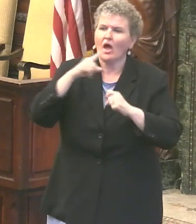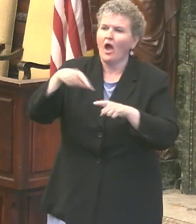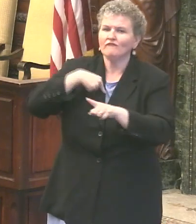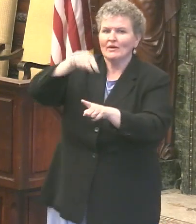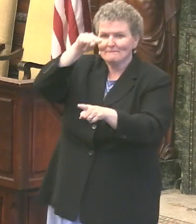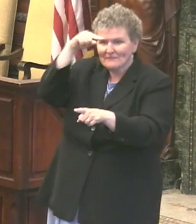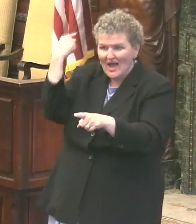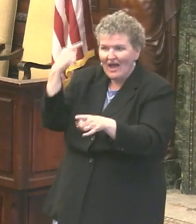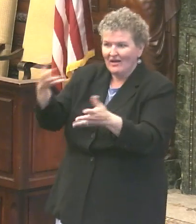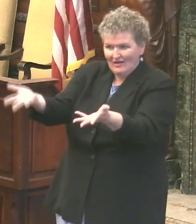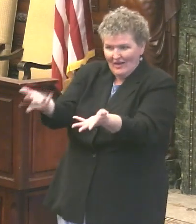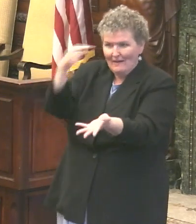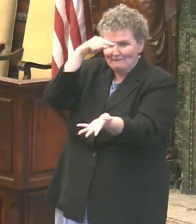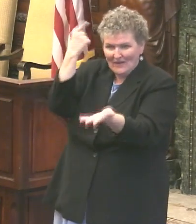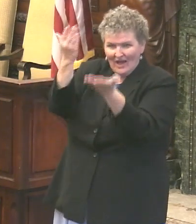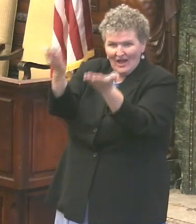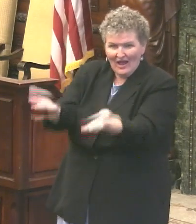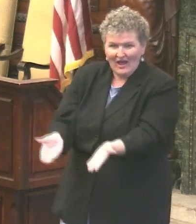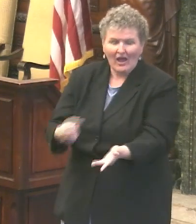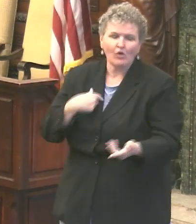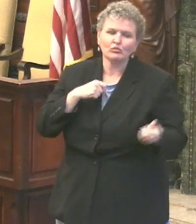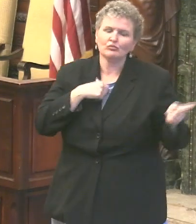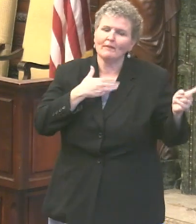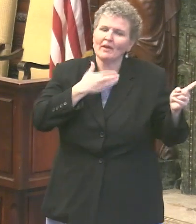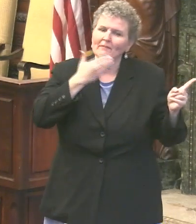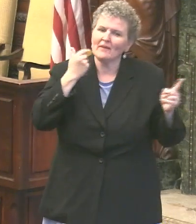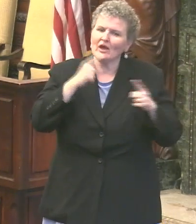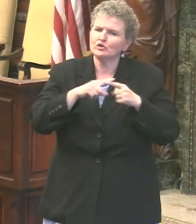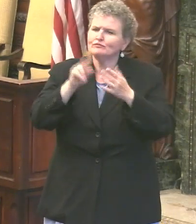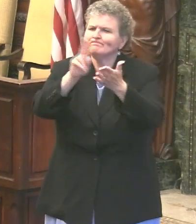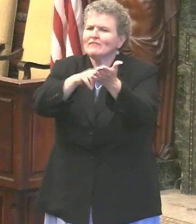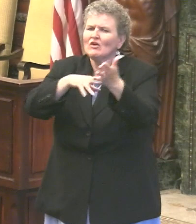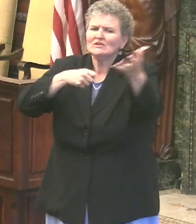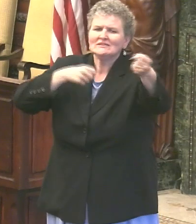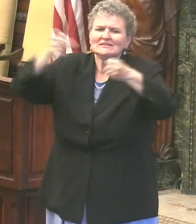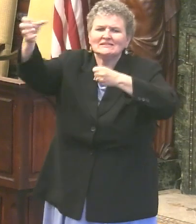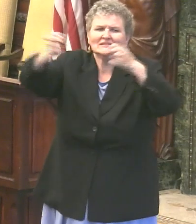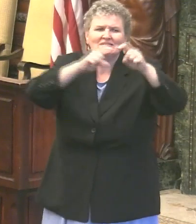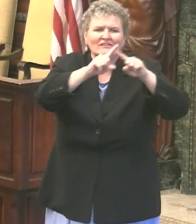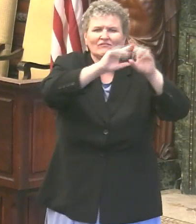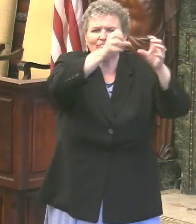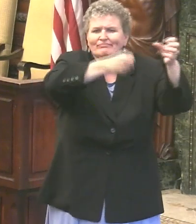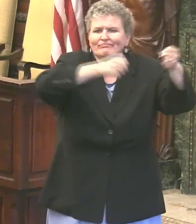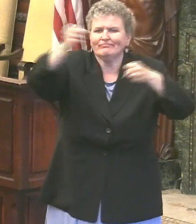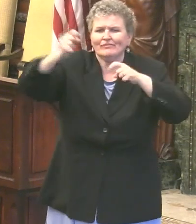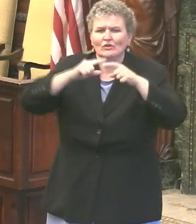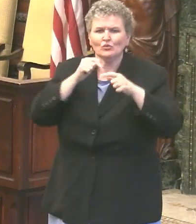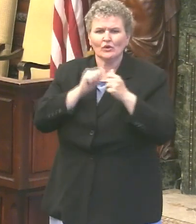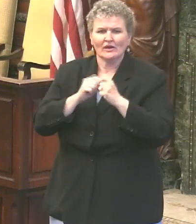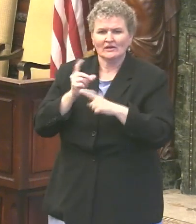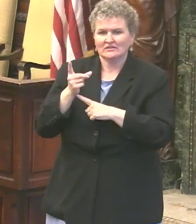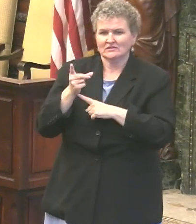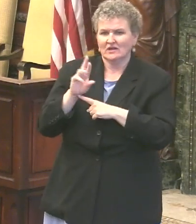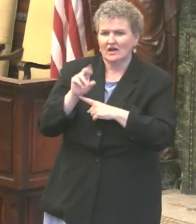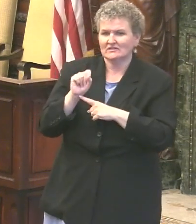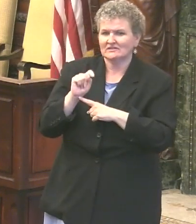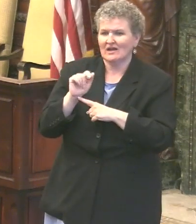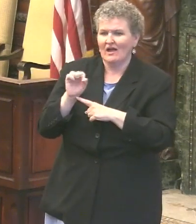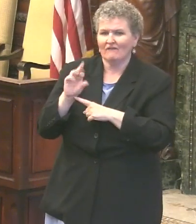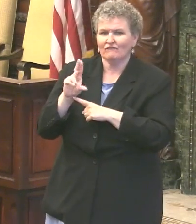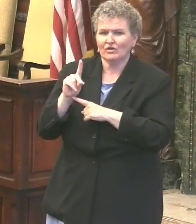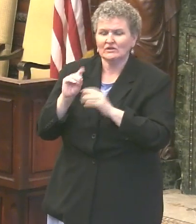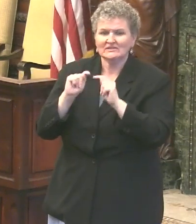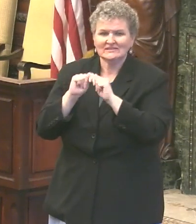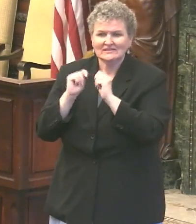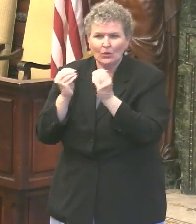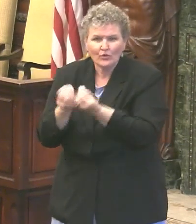one, we're putting out contracts with other organizations to do more testing. Dr. Stanford's organization is one, but there are others as well that are getting